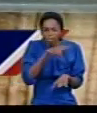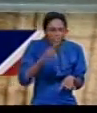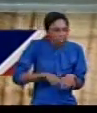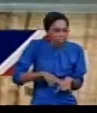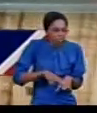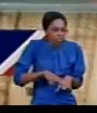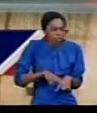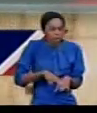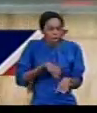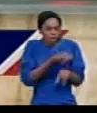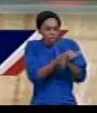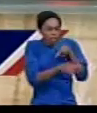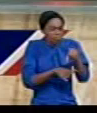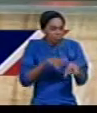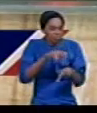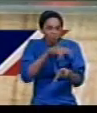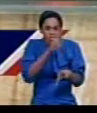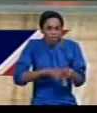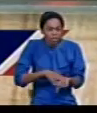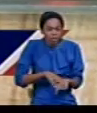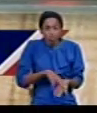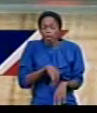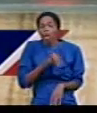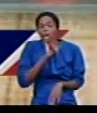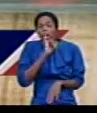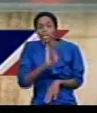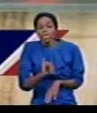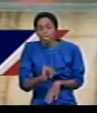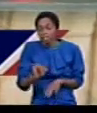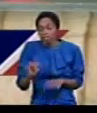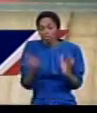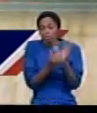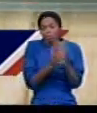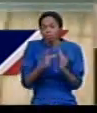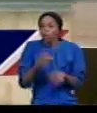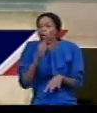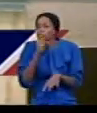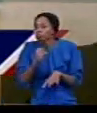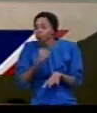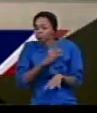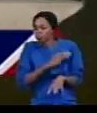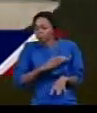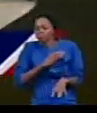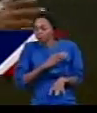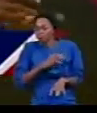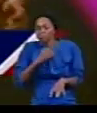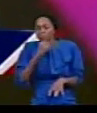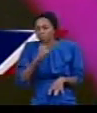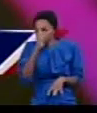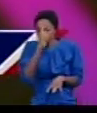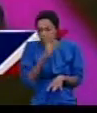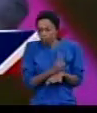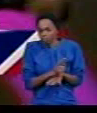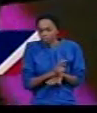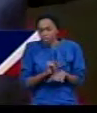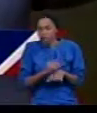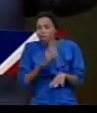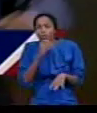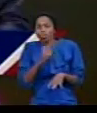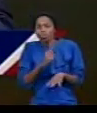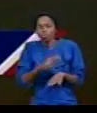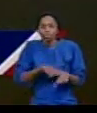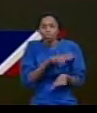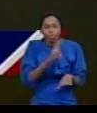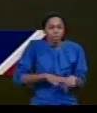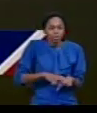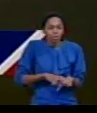nature in us, that old man, old character, old habit, old nature, it says our